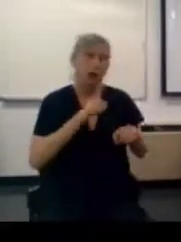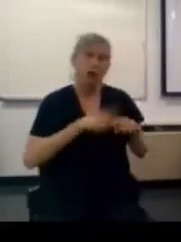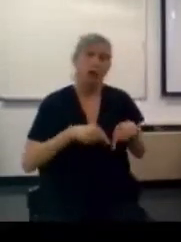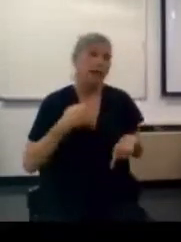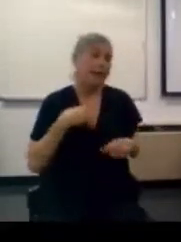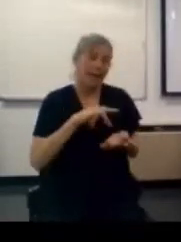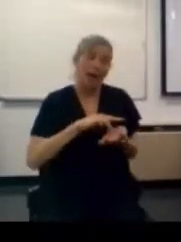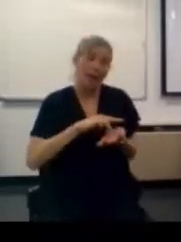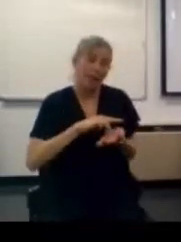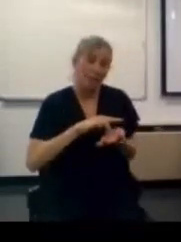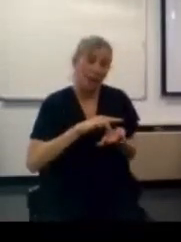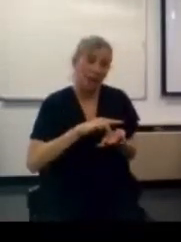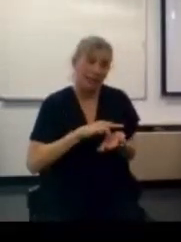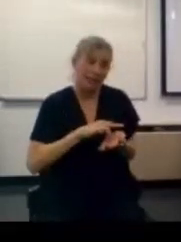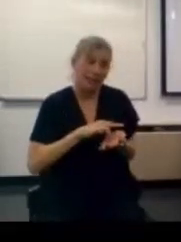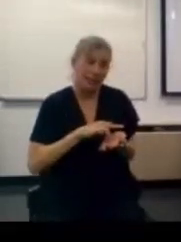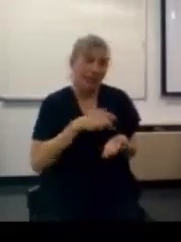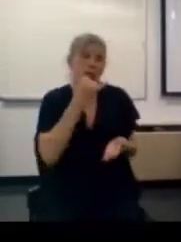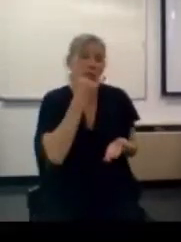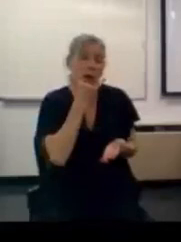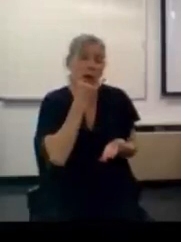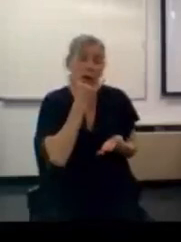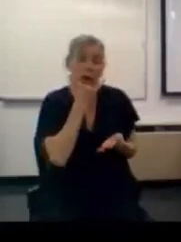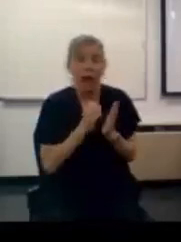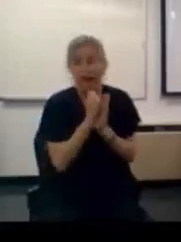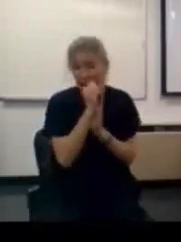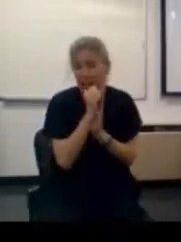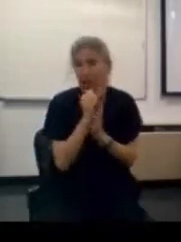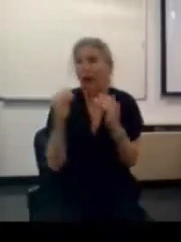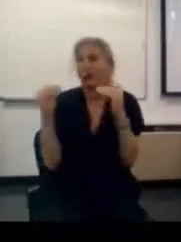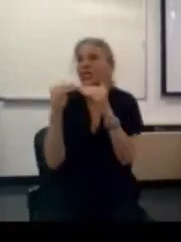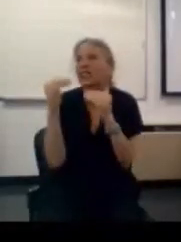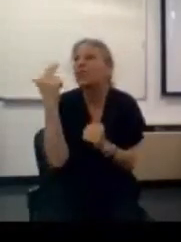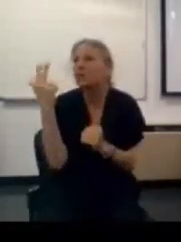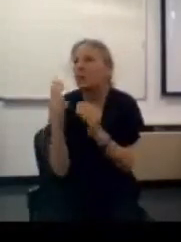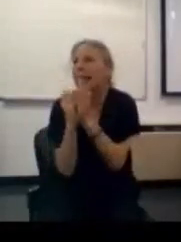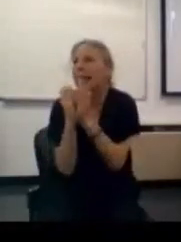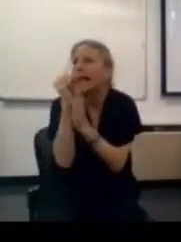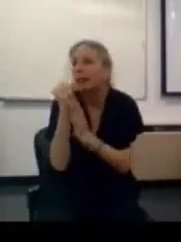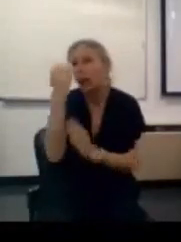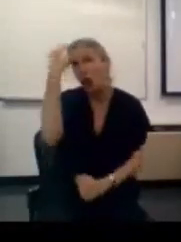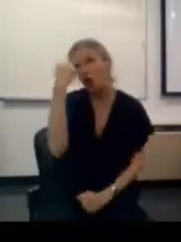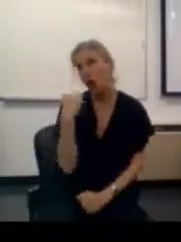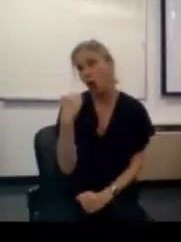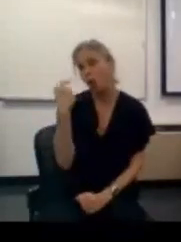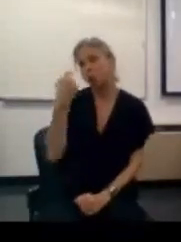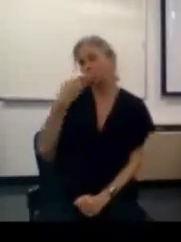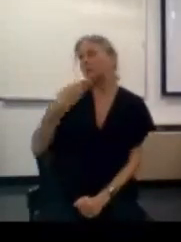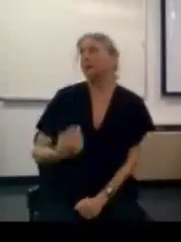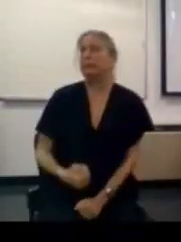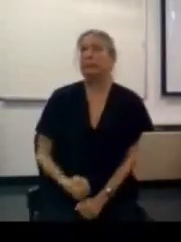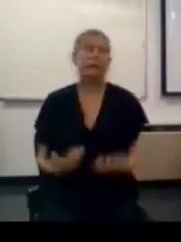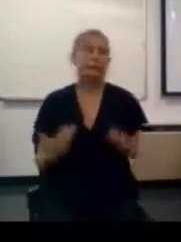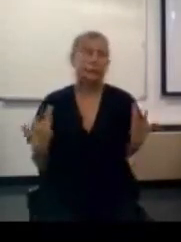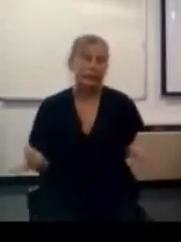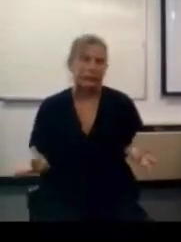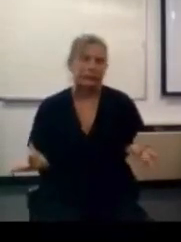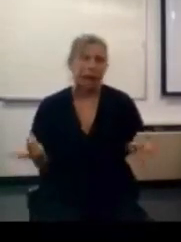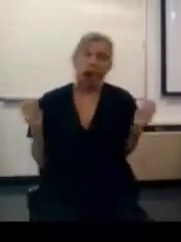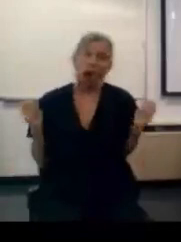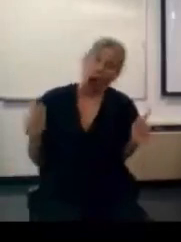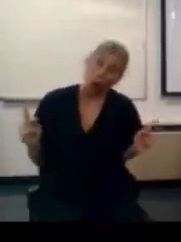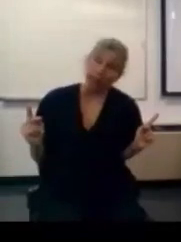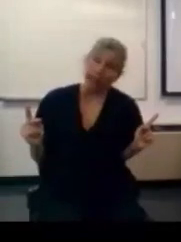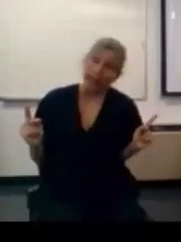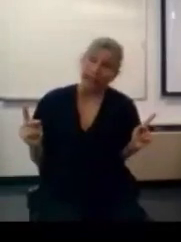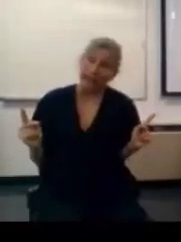you know, I'm so sorry, you don't qualify for that. That's not for your stage. And I'm like, lady, I got stage 3. She's like, nope, you don't